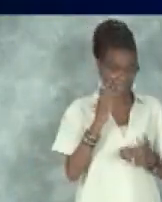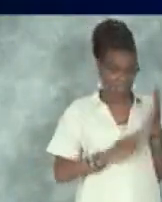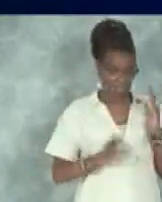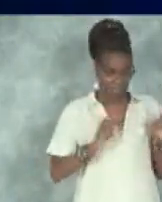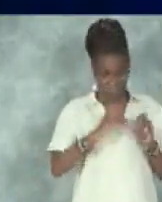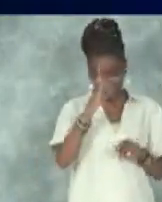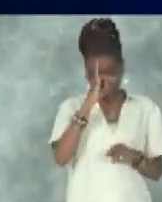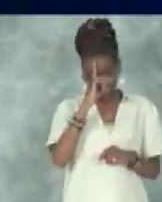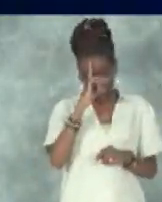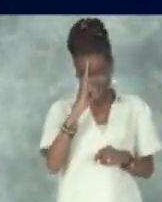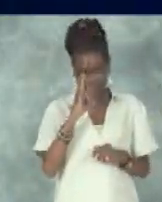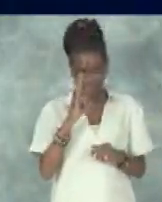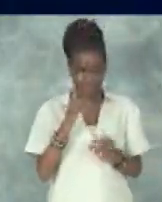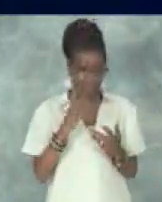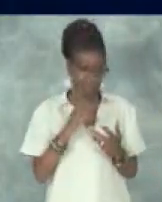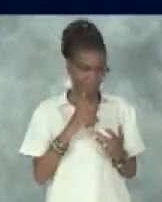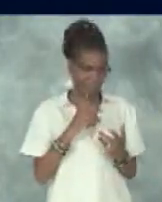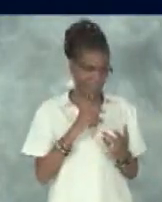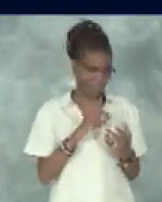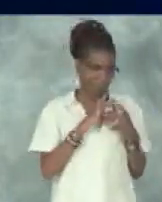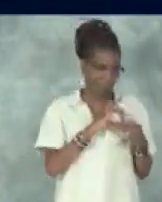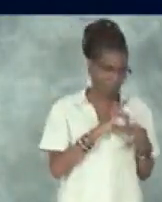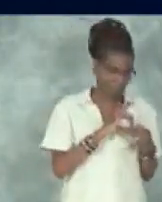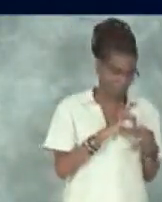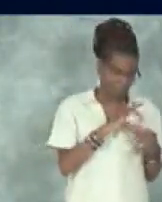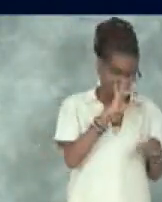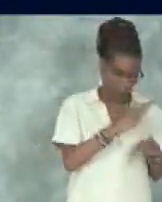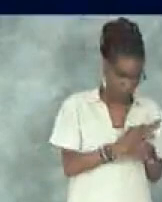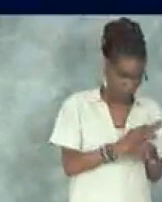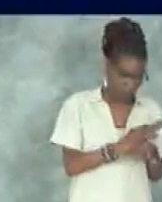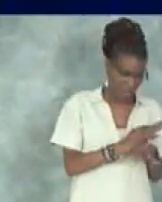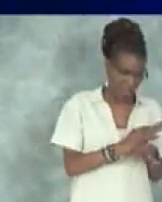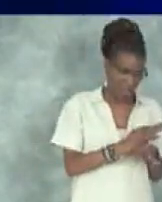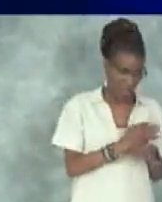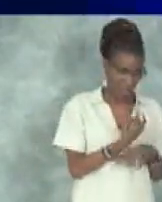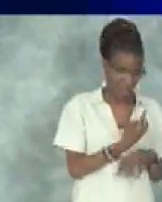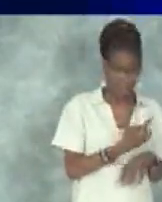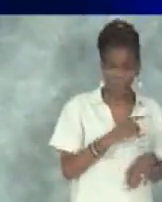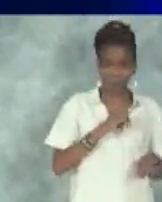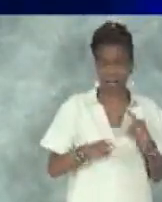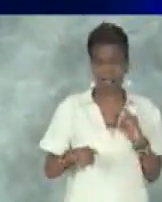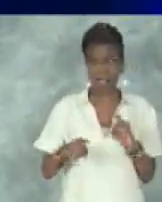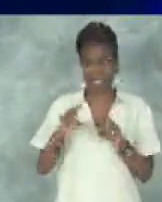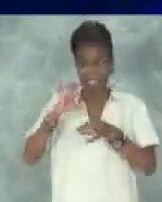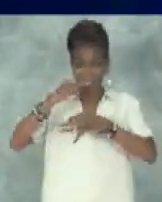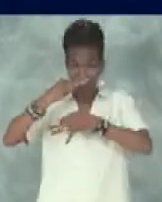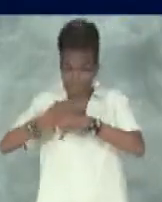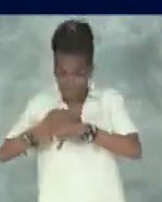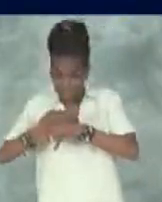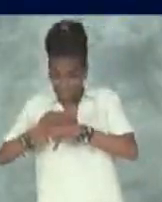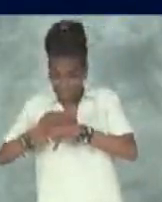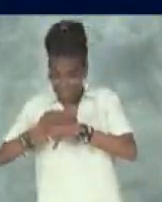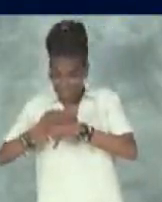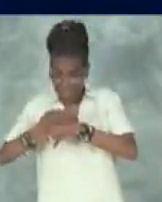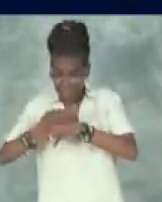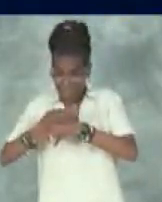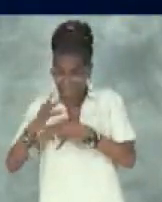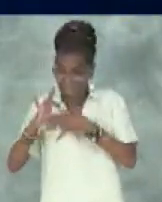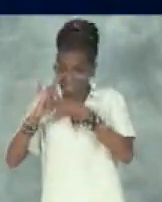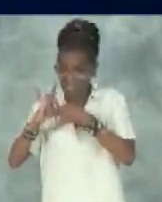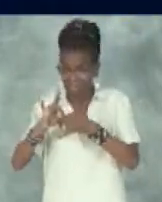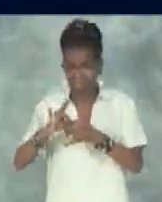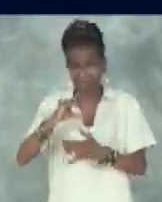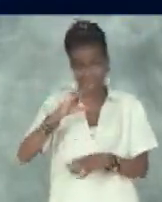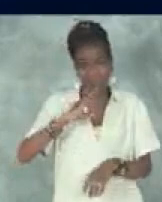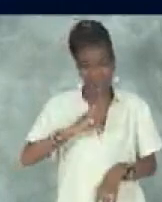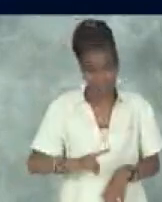not called you to just have blind faith, but he's called you to have faith based in a fact.